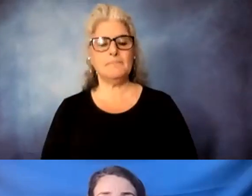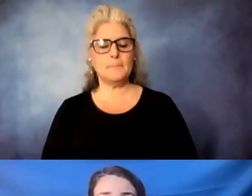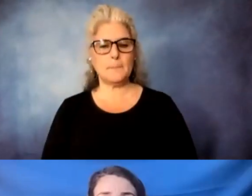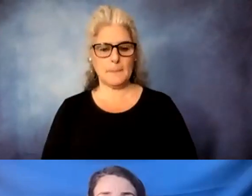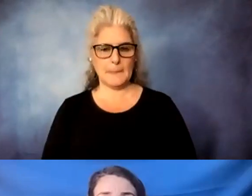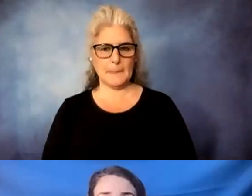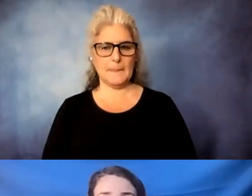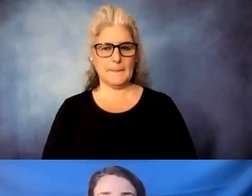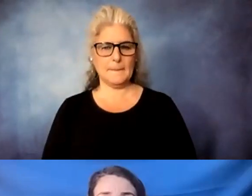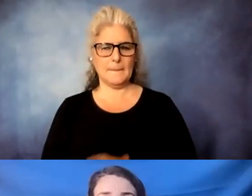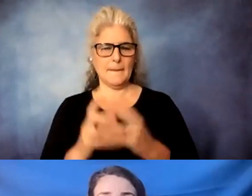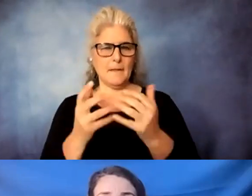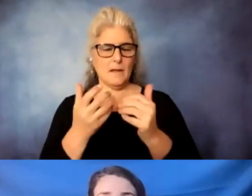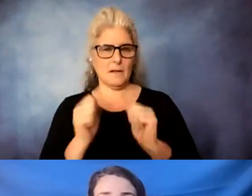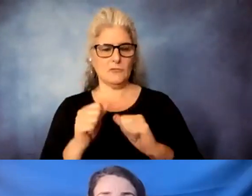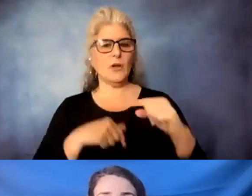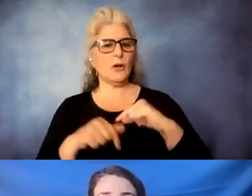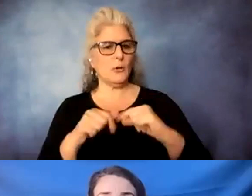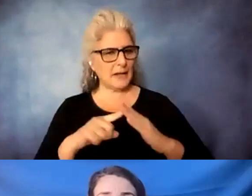the video again.